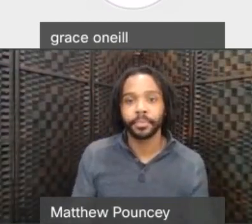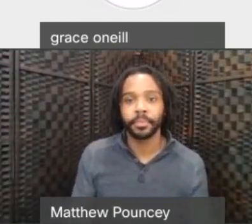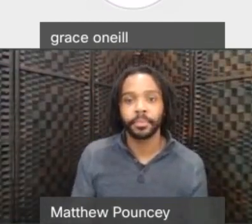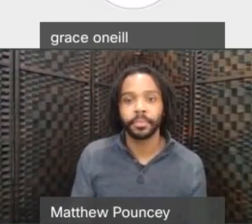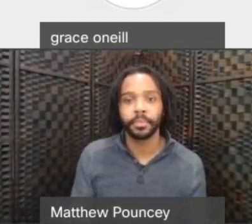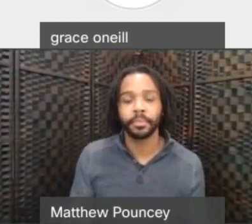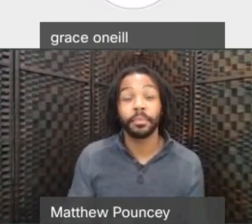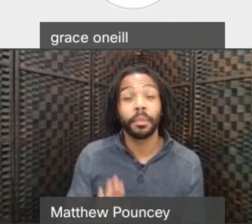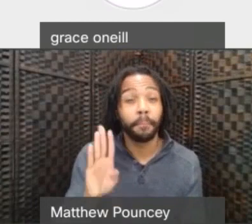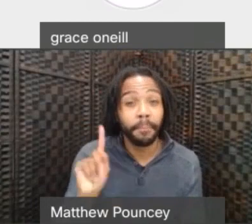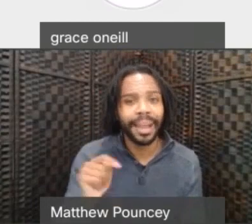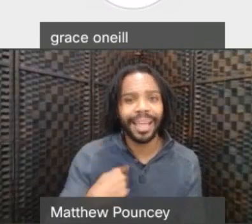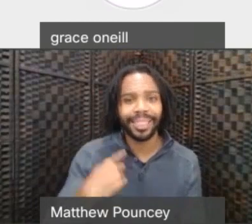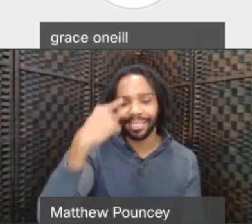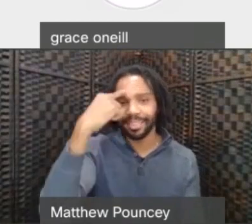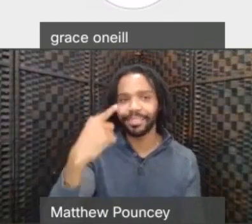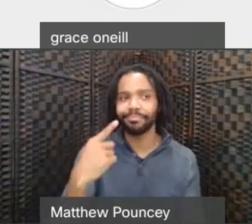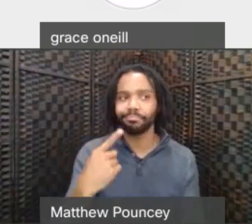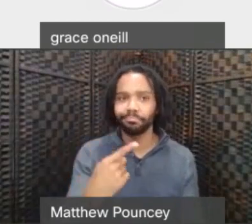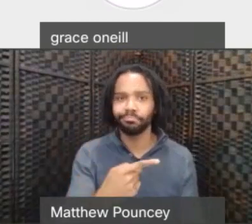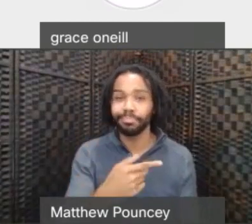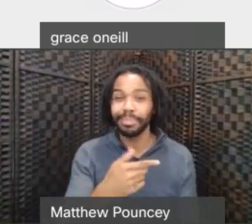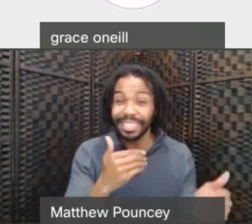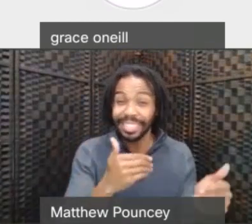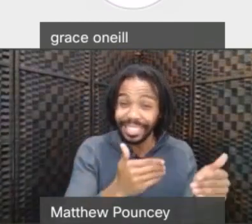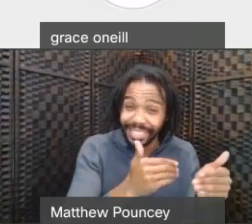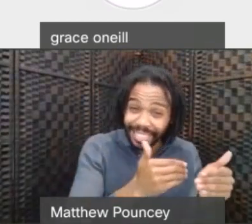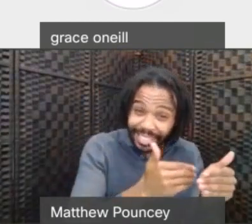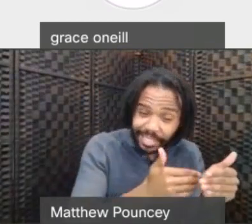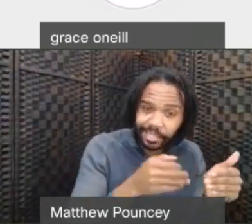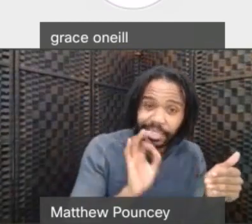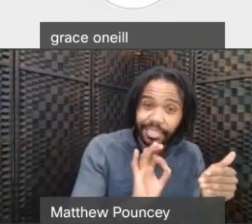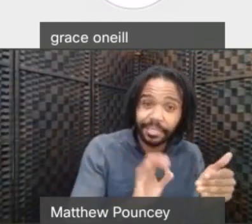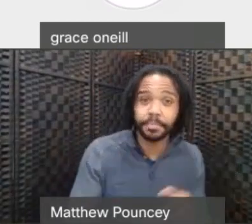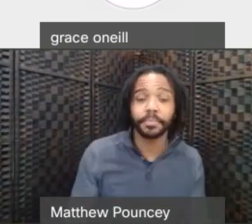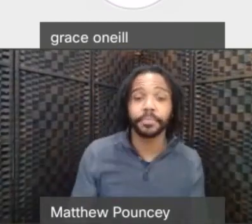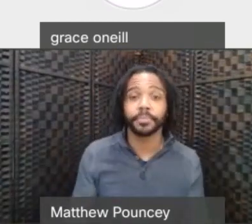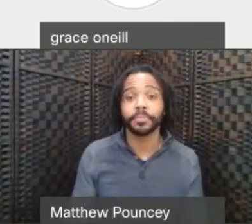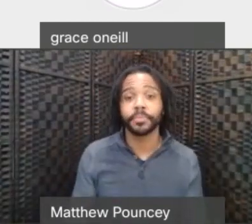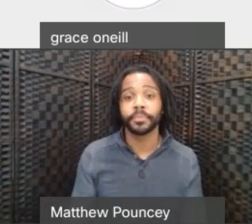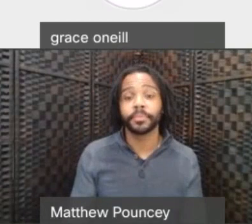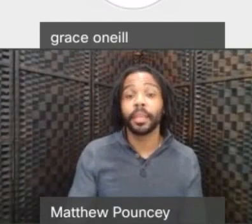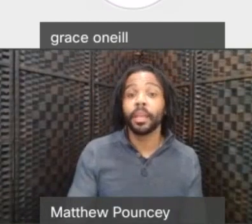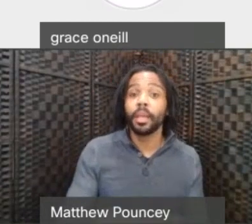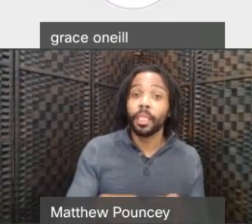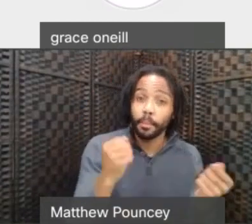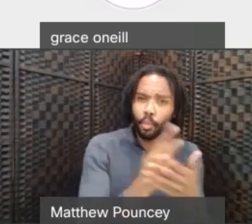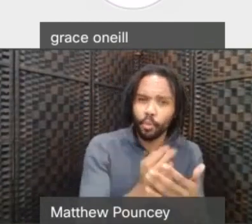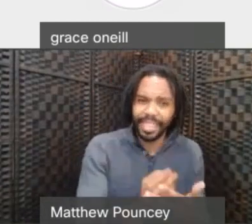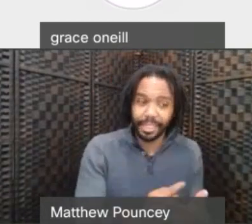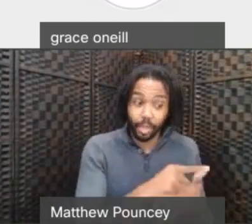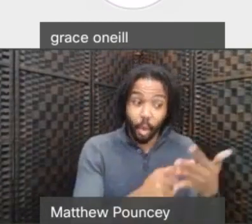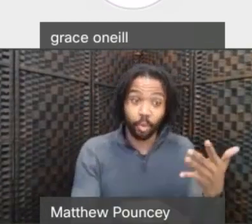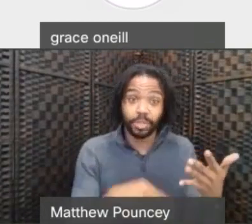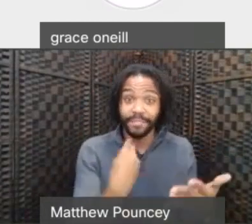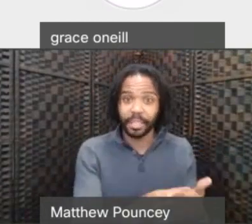But I think that we are just about there. The approval of funds that we knew were there has been a